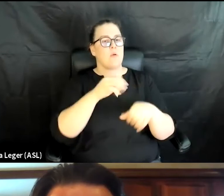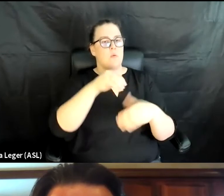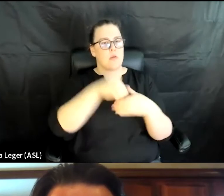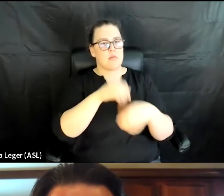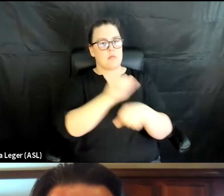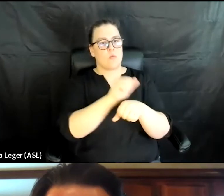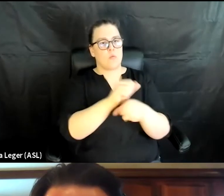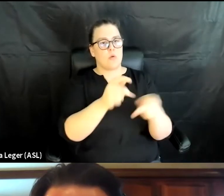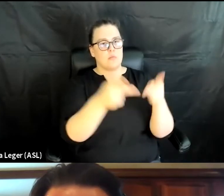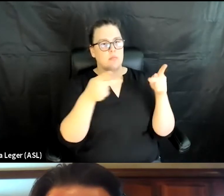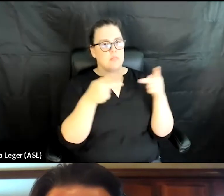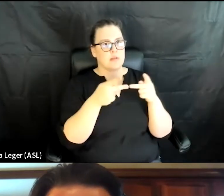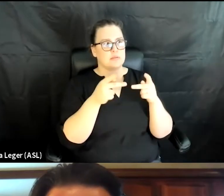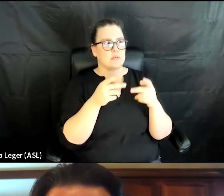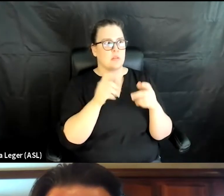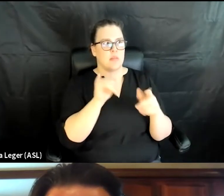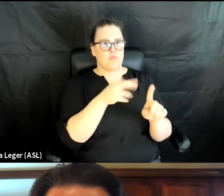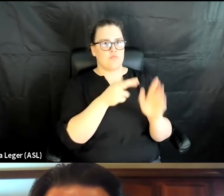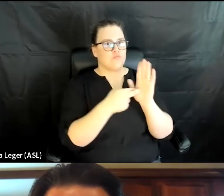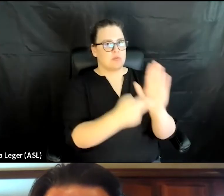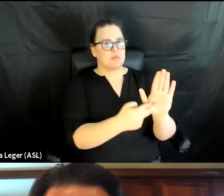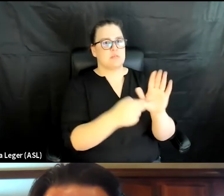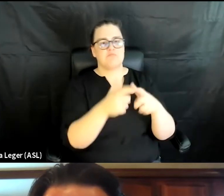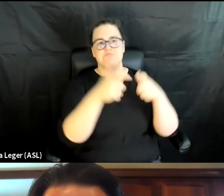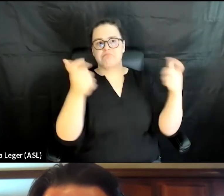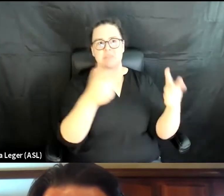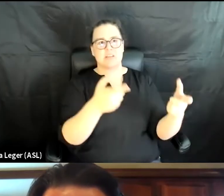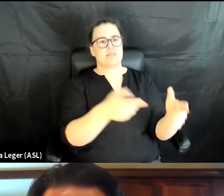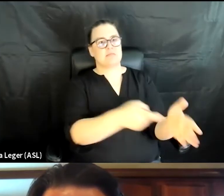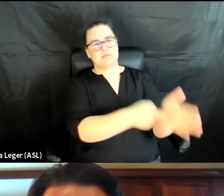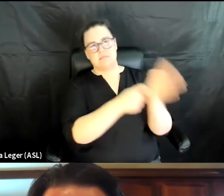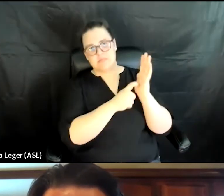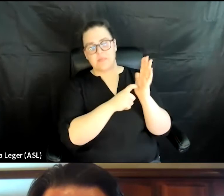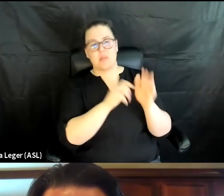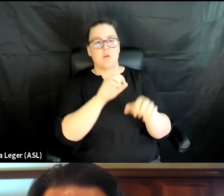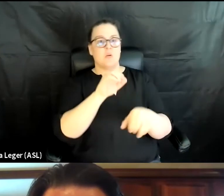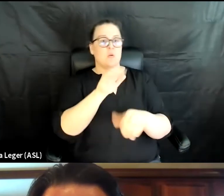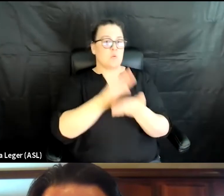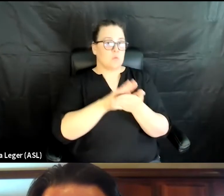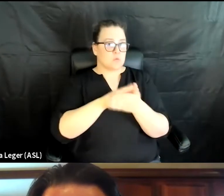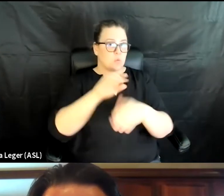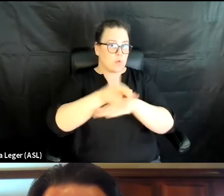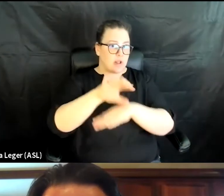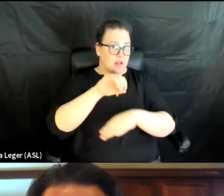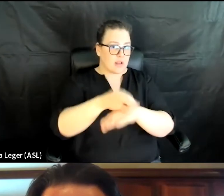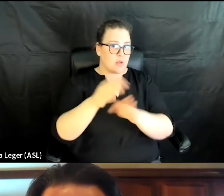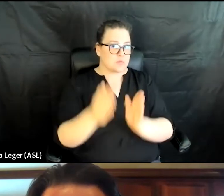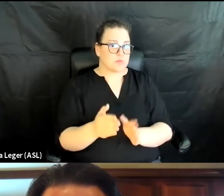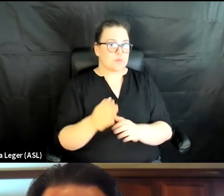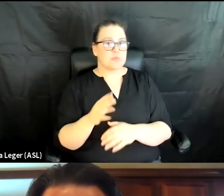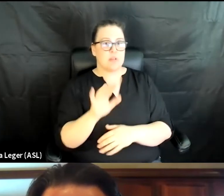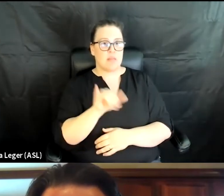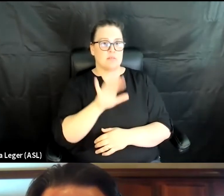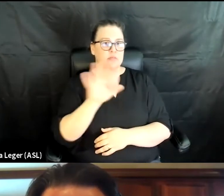huge demand. So, for instance, for school counselors, the current supply is around 2.5